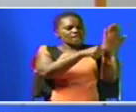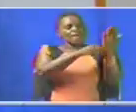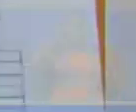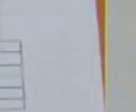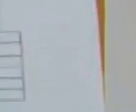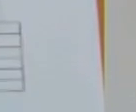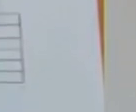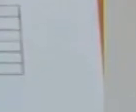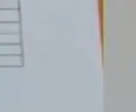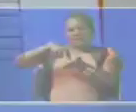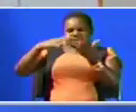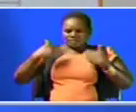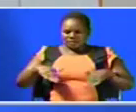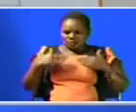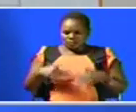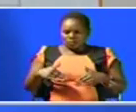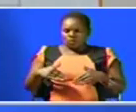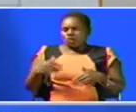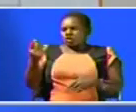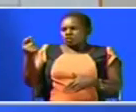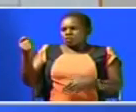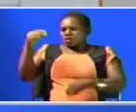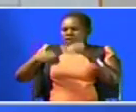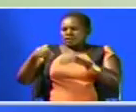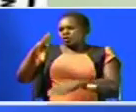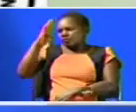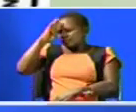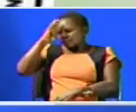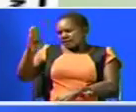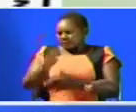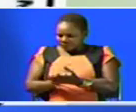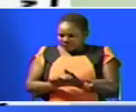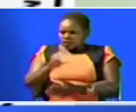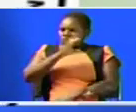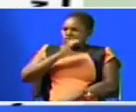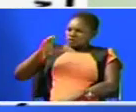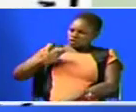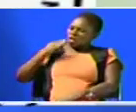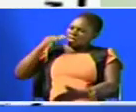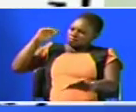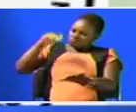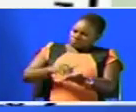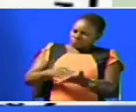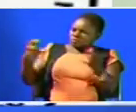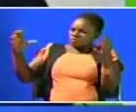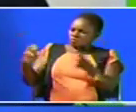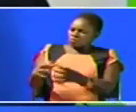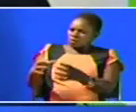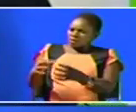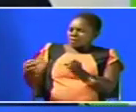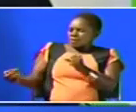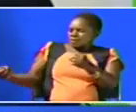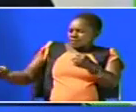of five aspirants to participate in the party primaries on Sunday. The IEBC has now written to the party to verify